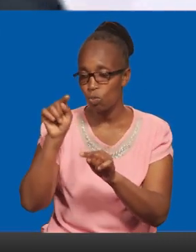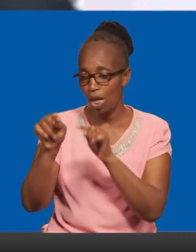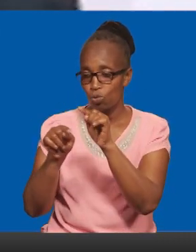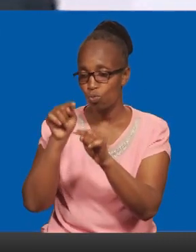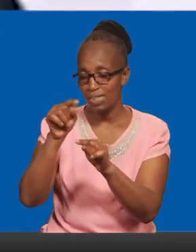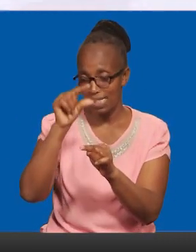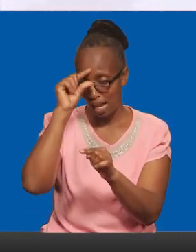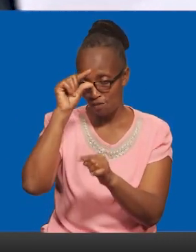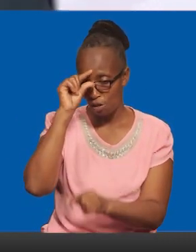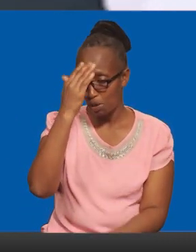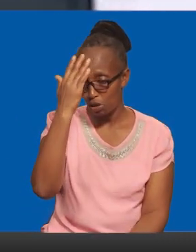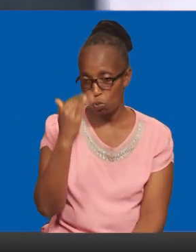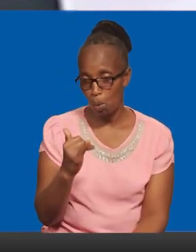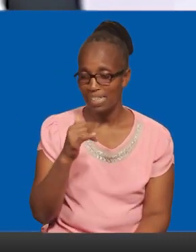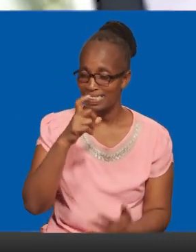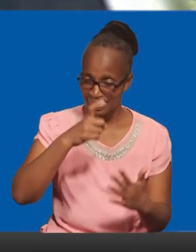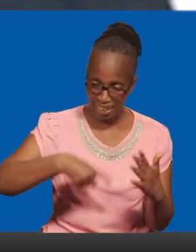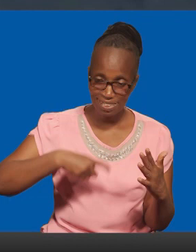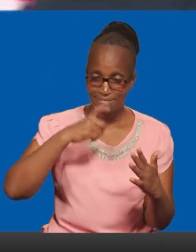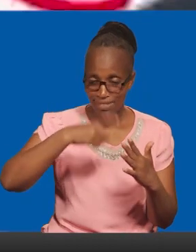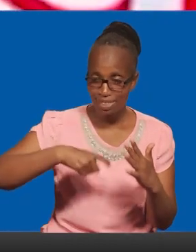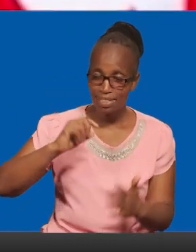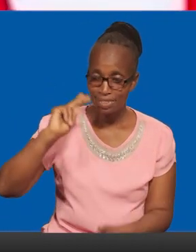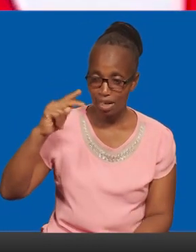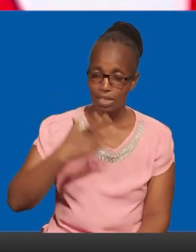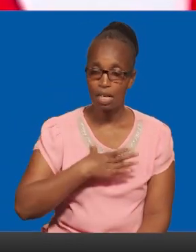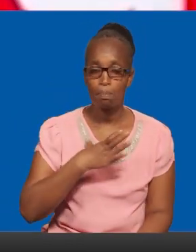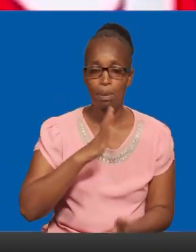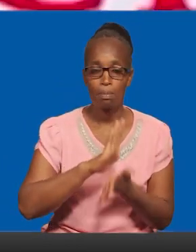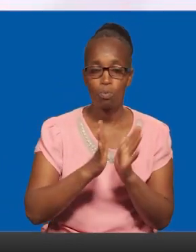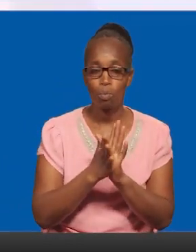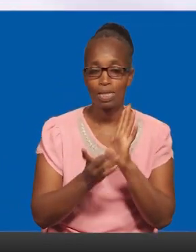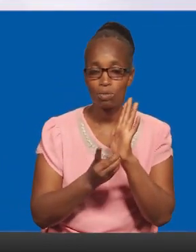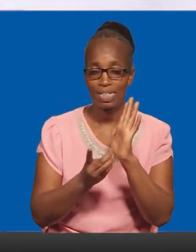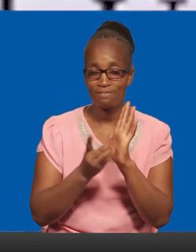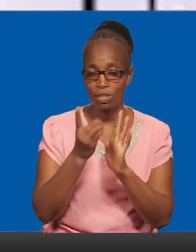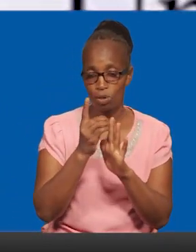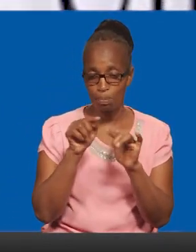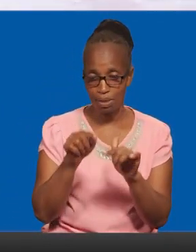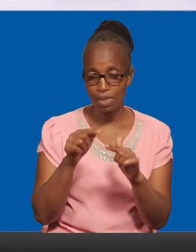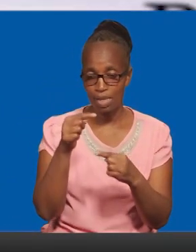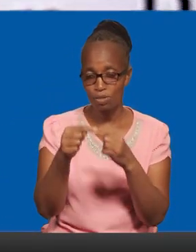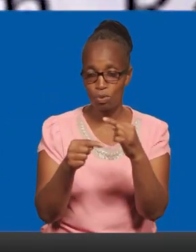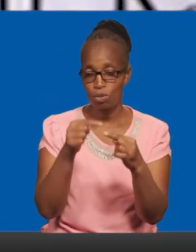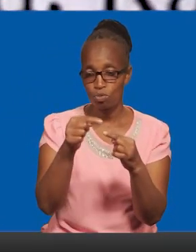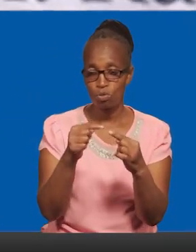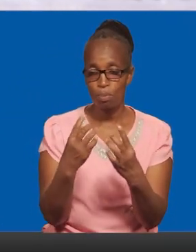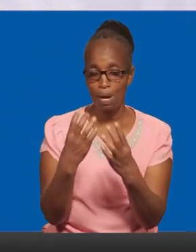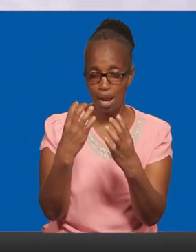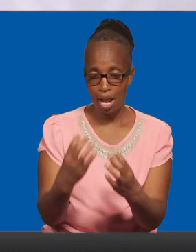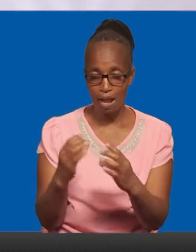Aidha, ameikashifu serikali kwa kuwatoza Wakenya ushuru kupita kiasi bila maendeleo yote. Ushuru